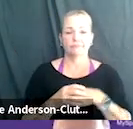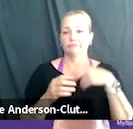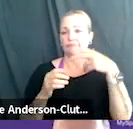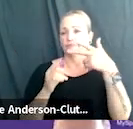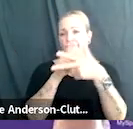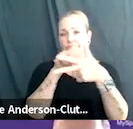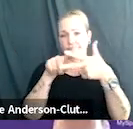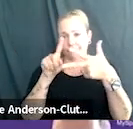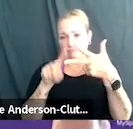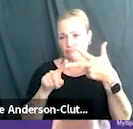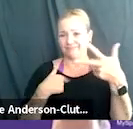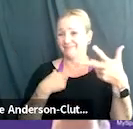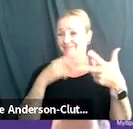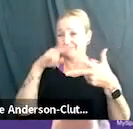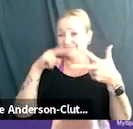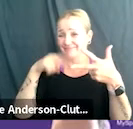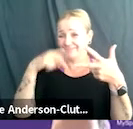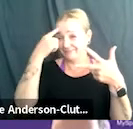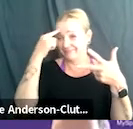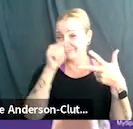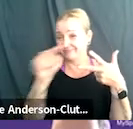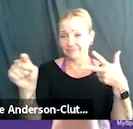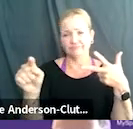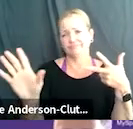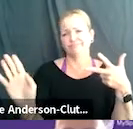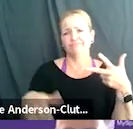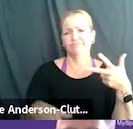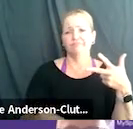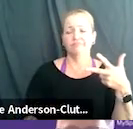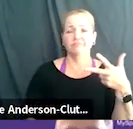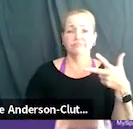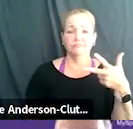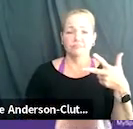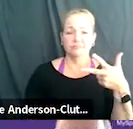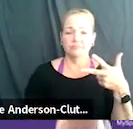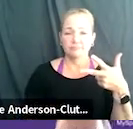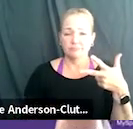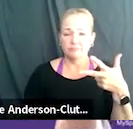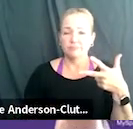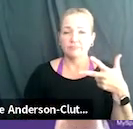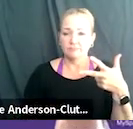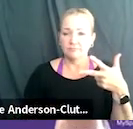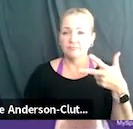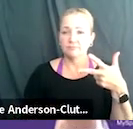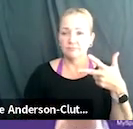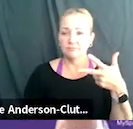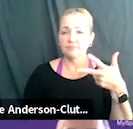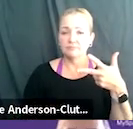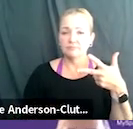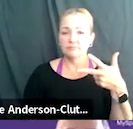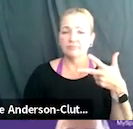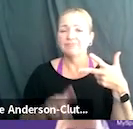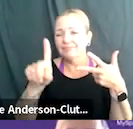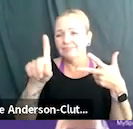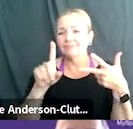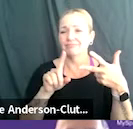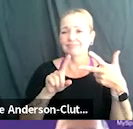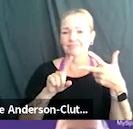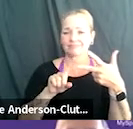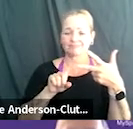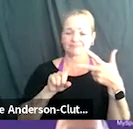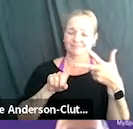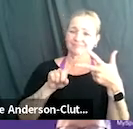out. And we could talk at some point about objective number 3, if people want